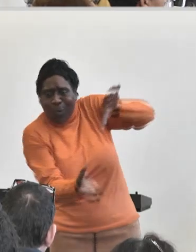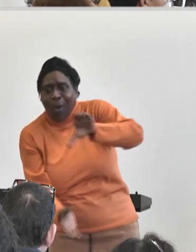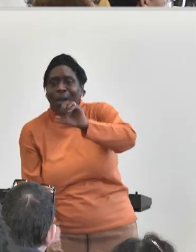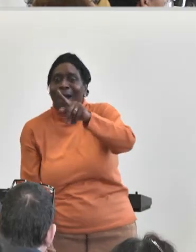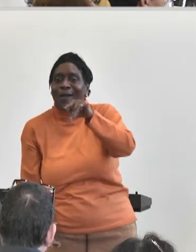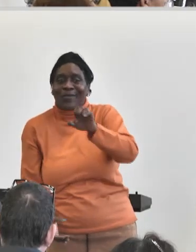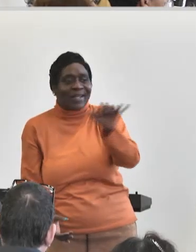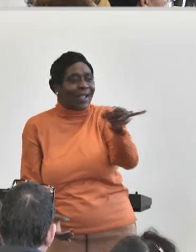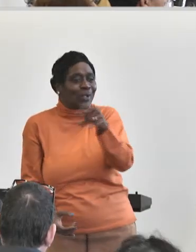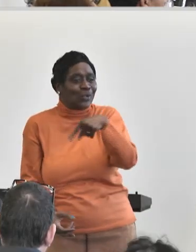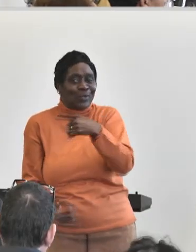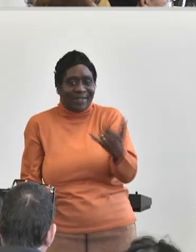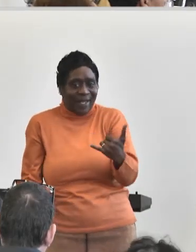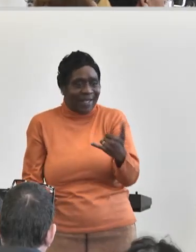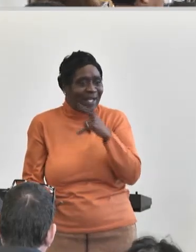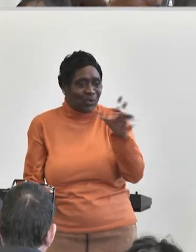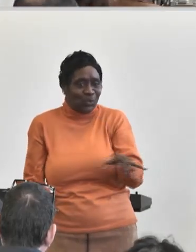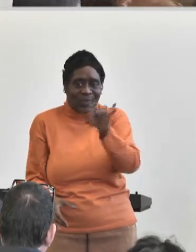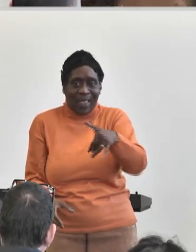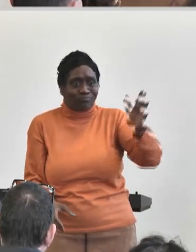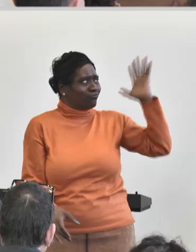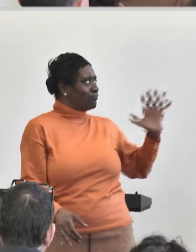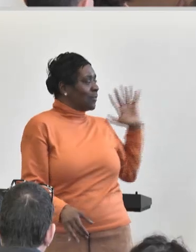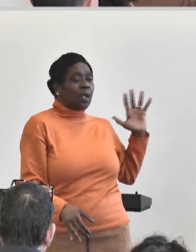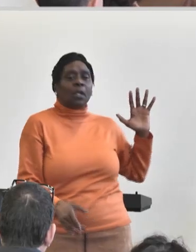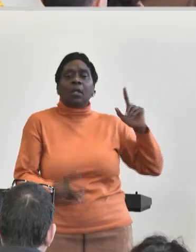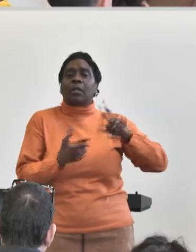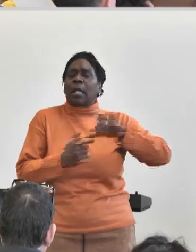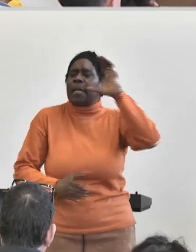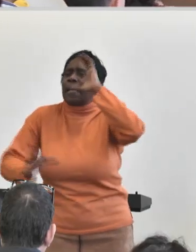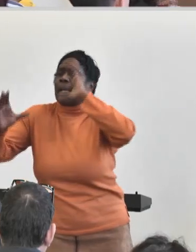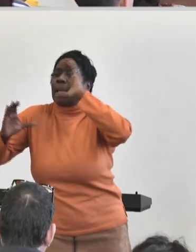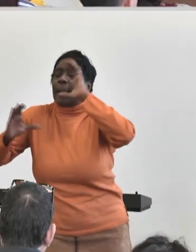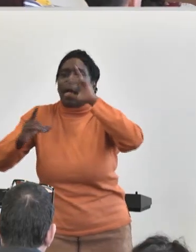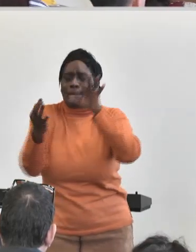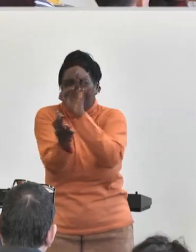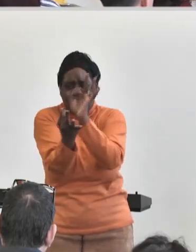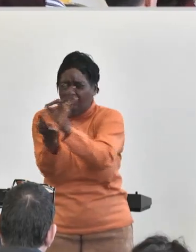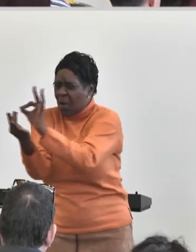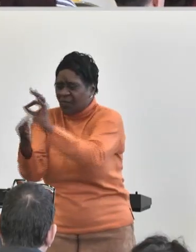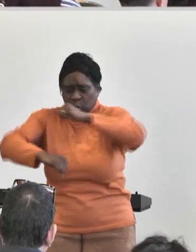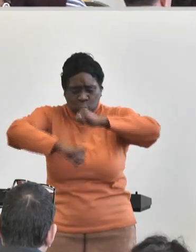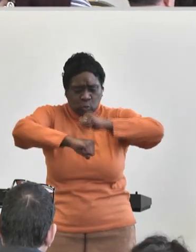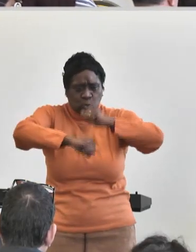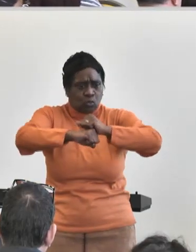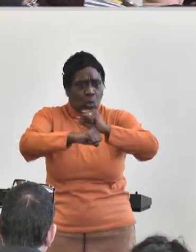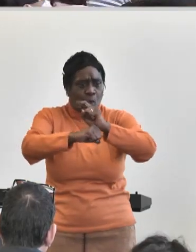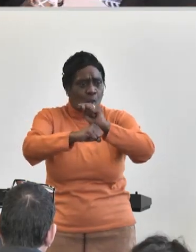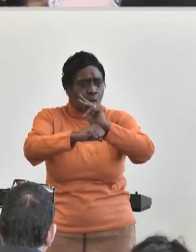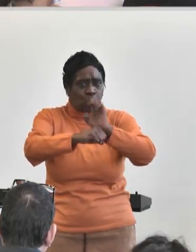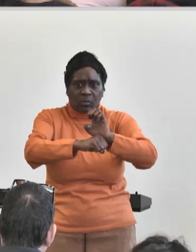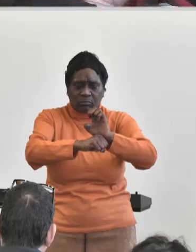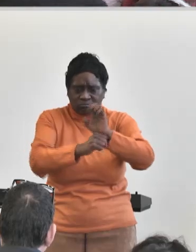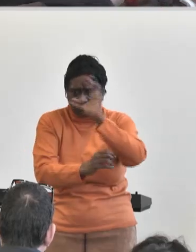for a foundation. No ponían concreto como hacemos ahora nosotros. They would search for a perfect stone. Buscaban por una piedra